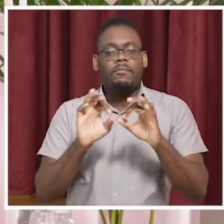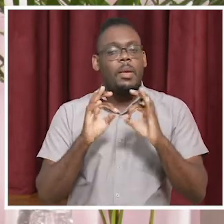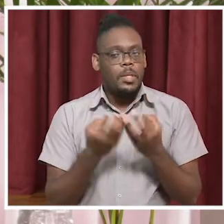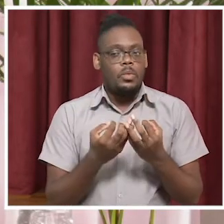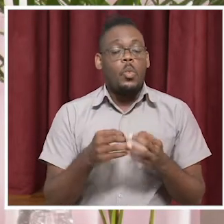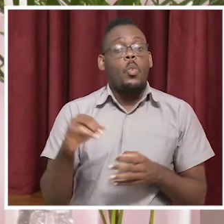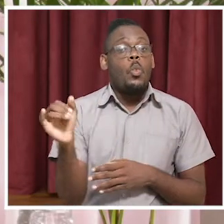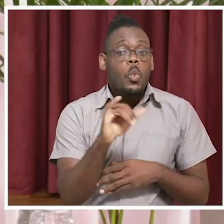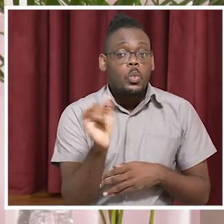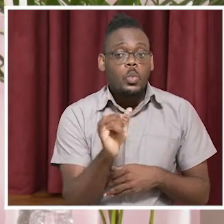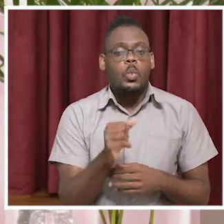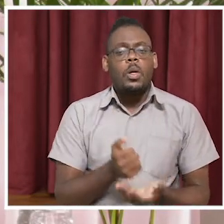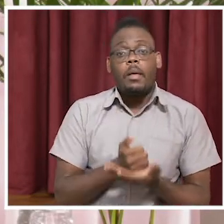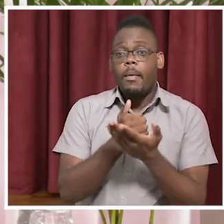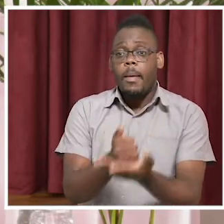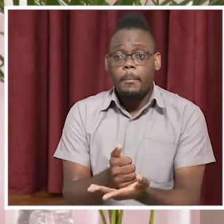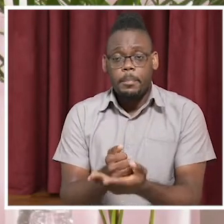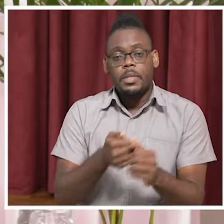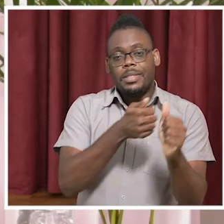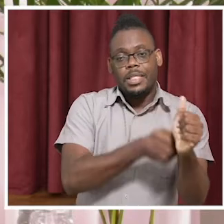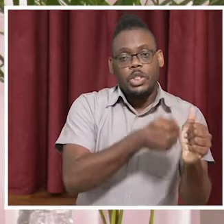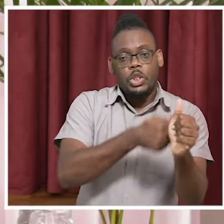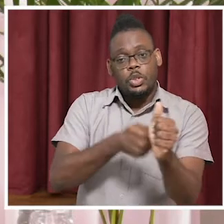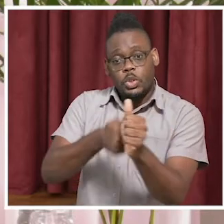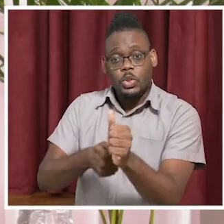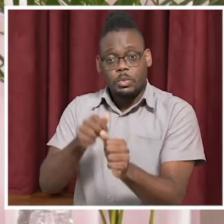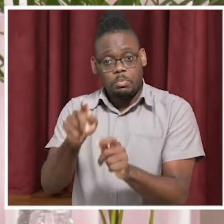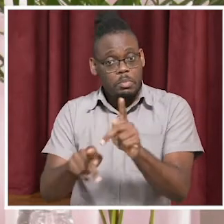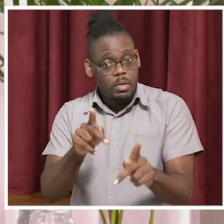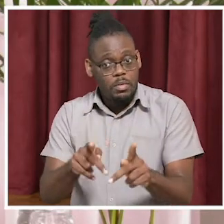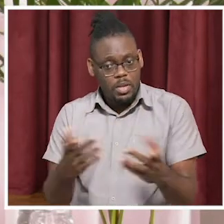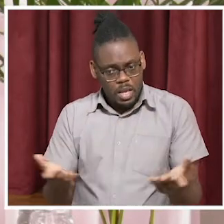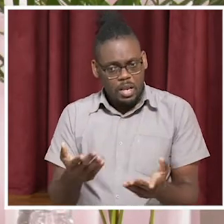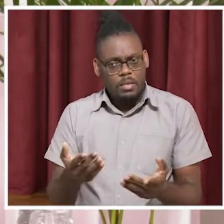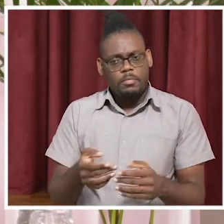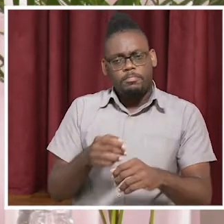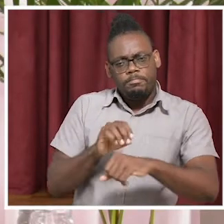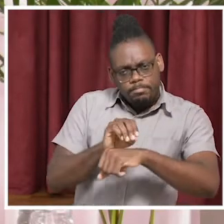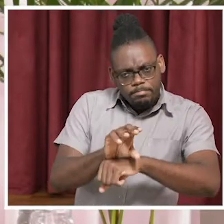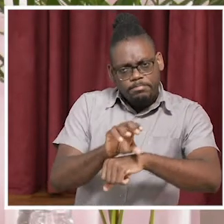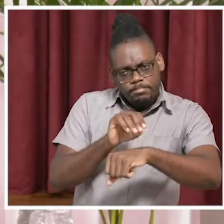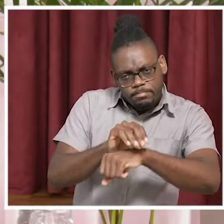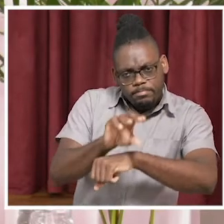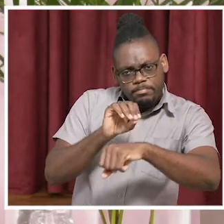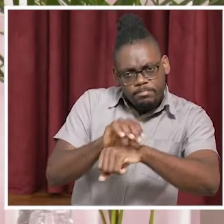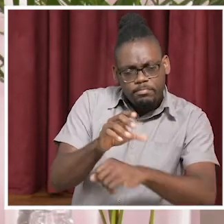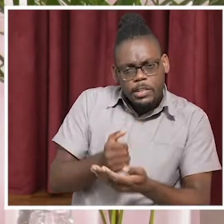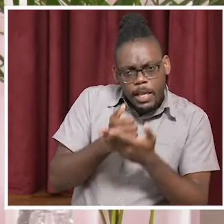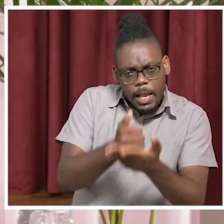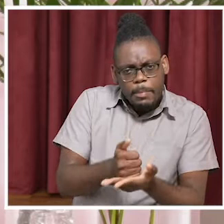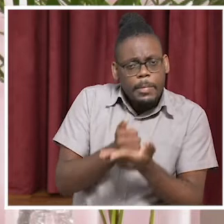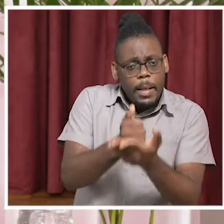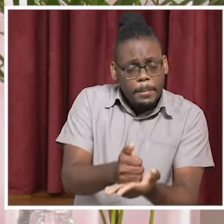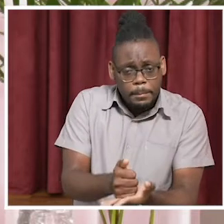individuals. So they will do their counseling and work with that family to move them from one place to the other.